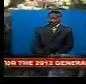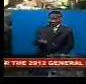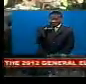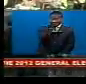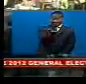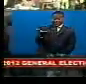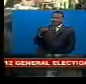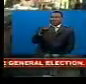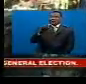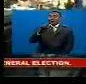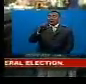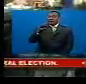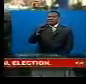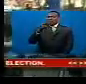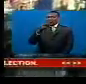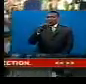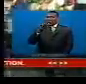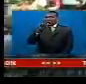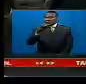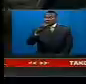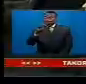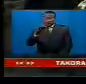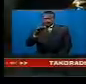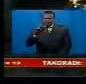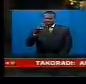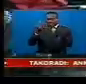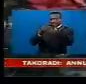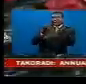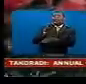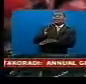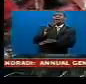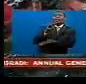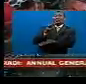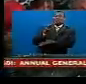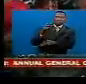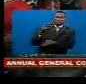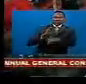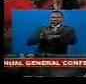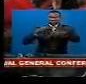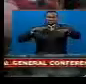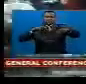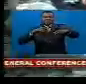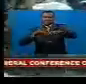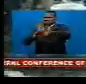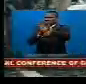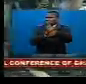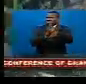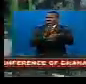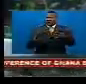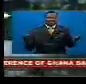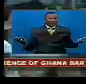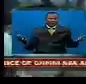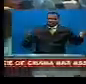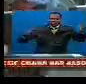This is Ashaiman, a suburb of Tema. Currently, the busy streets have been engulfed by fire.